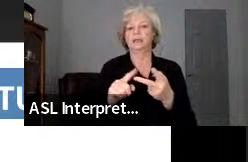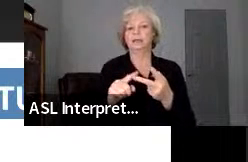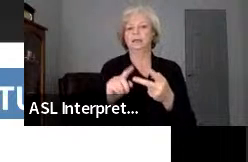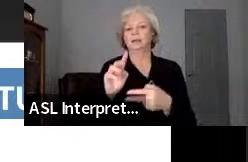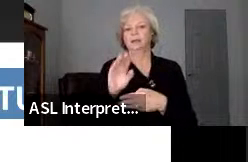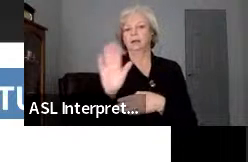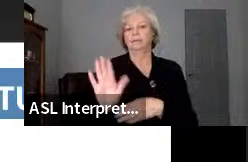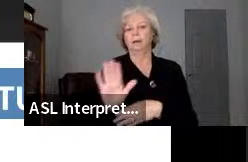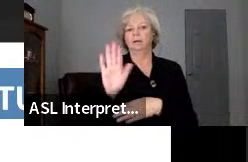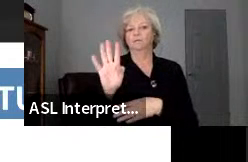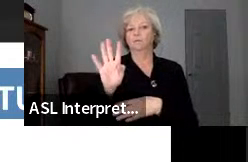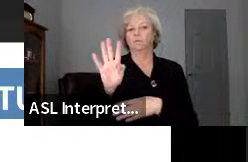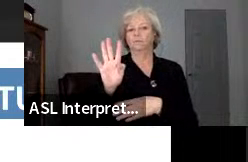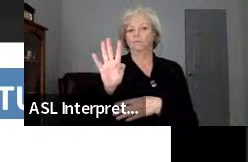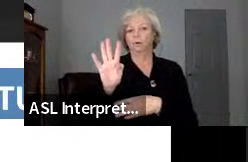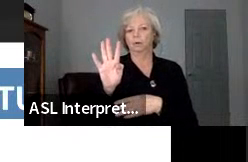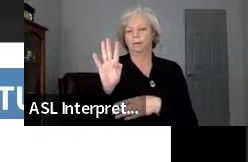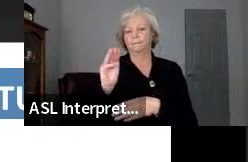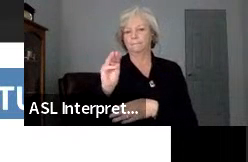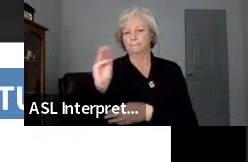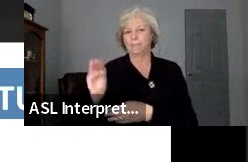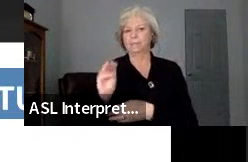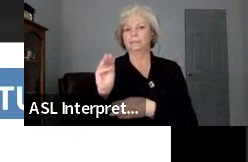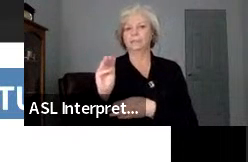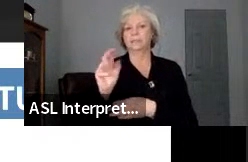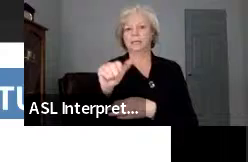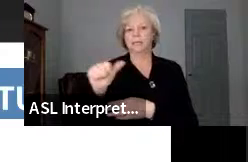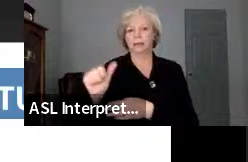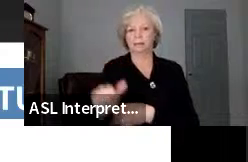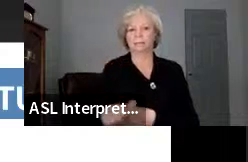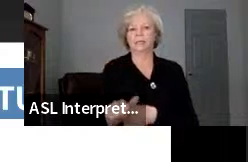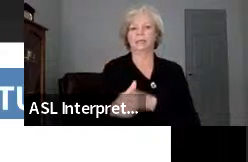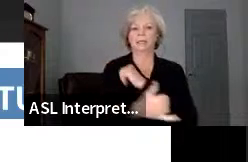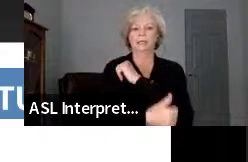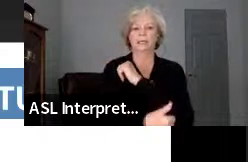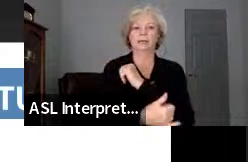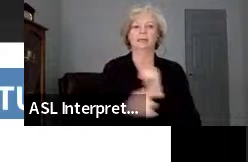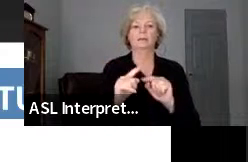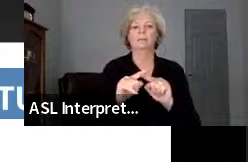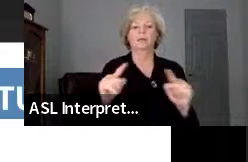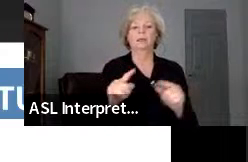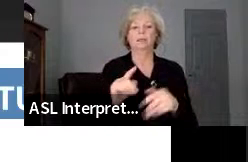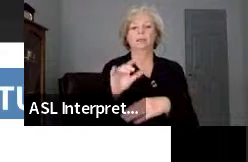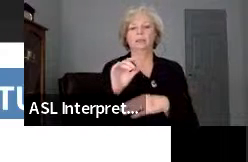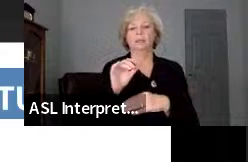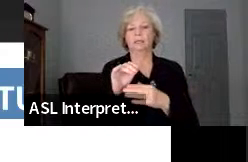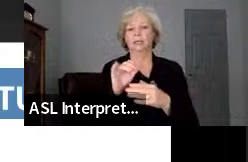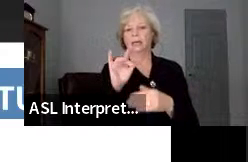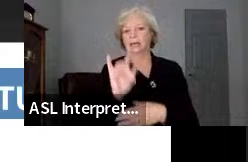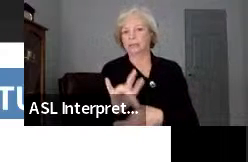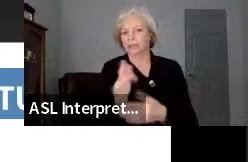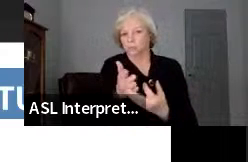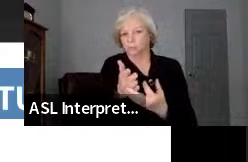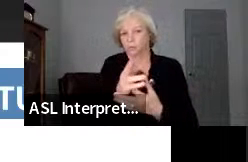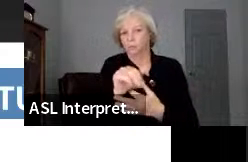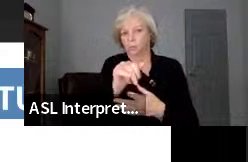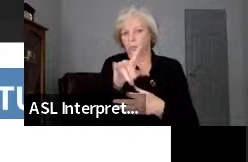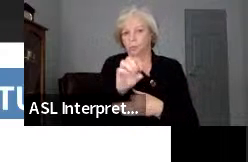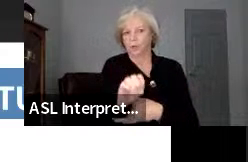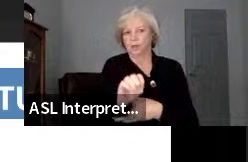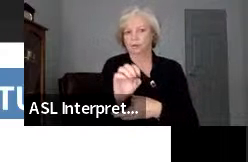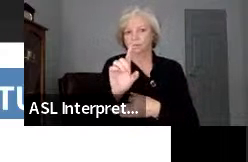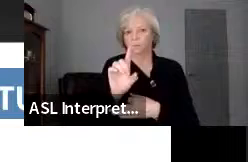here in Alameda County, with a click-through rate of 0.11, which is really, that's